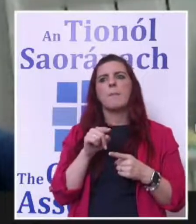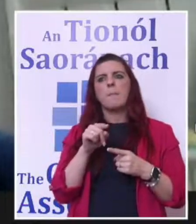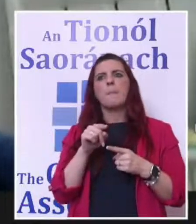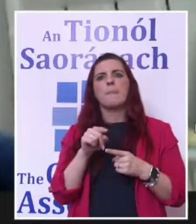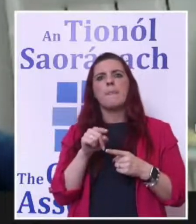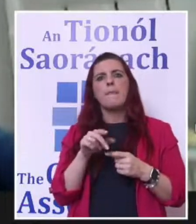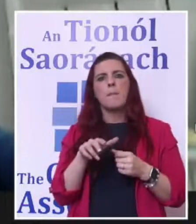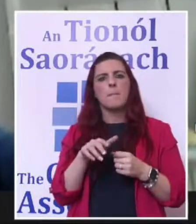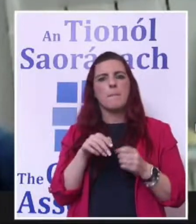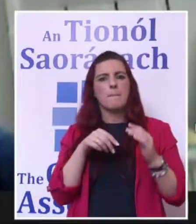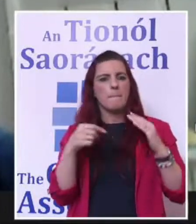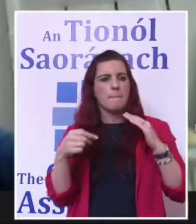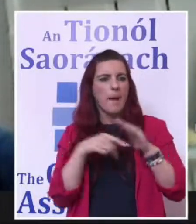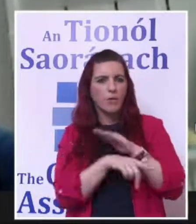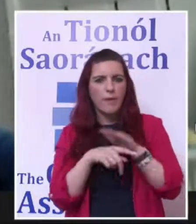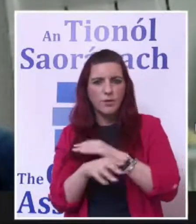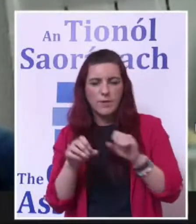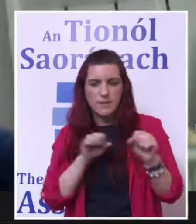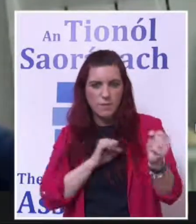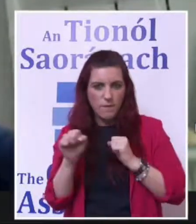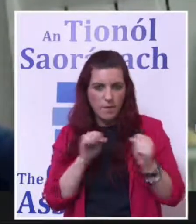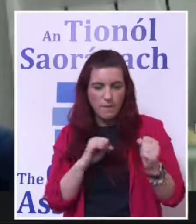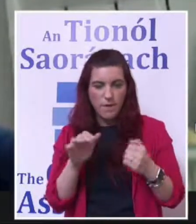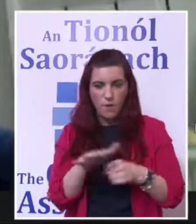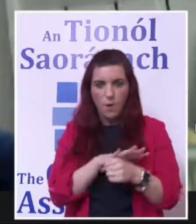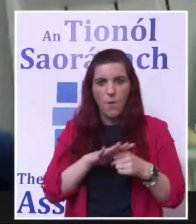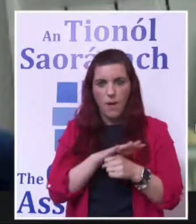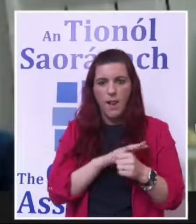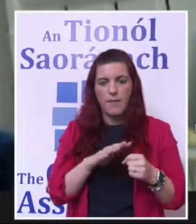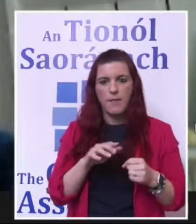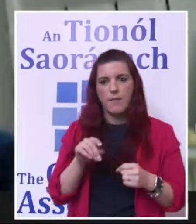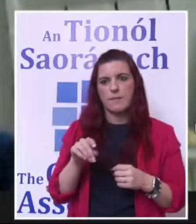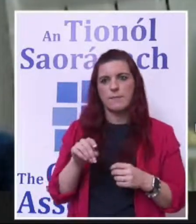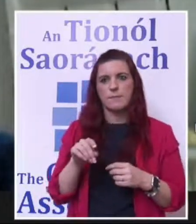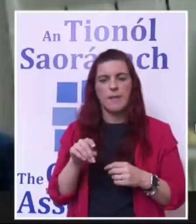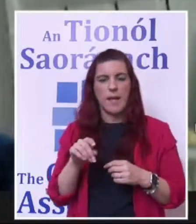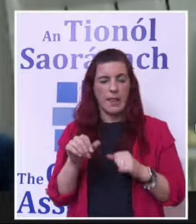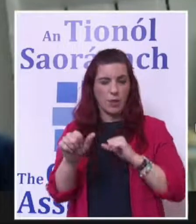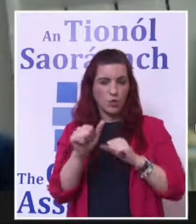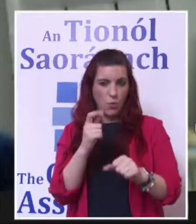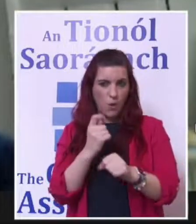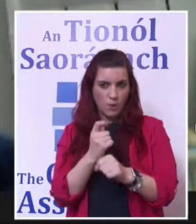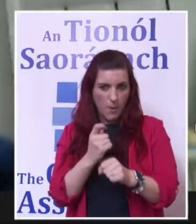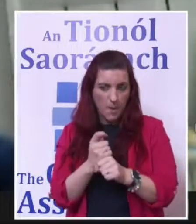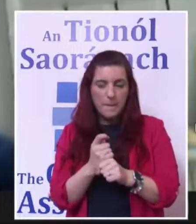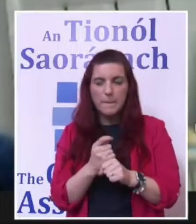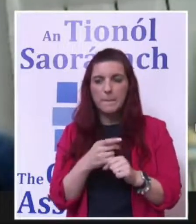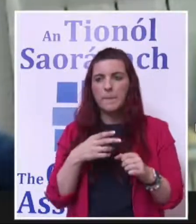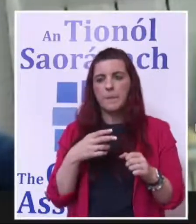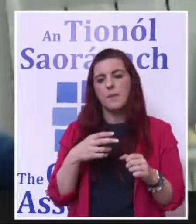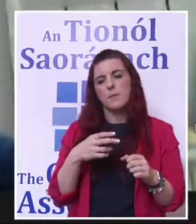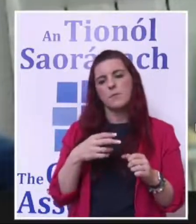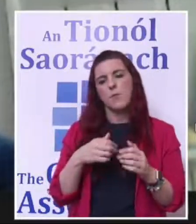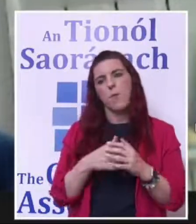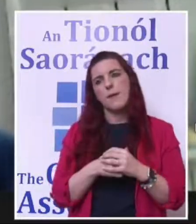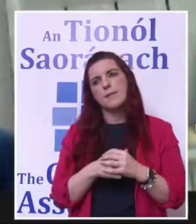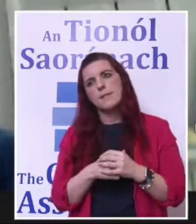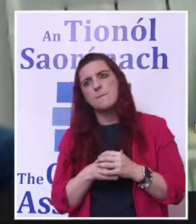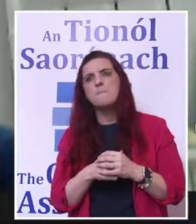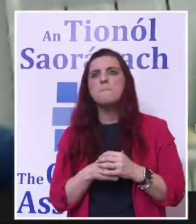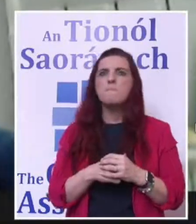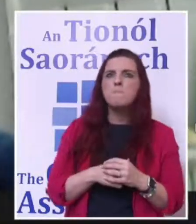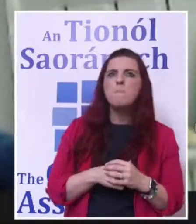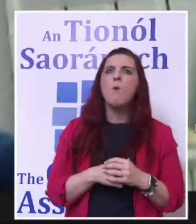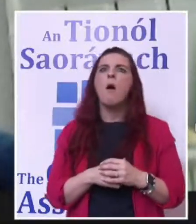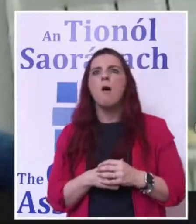local level in a way that mightn't necessarily have been envisaged in the short term when the 2014 reforms were being proposed. On